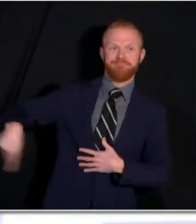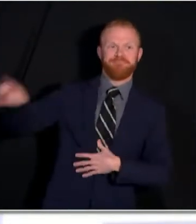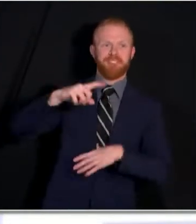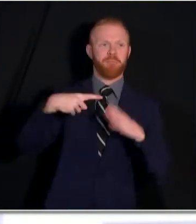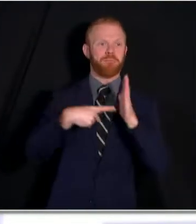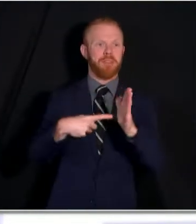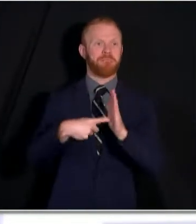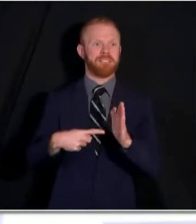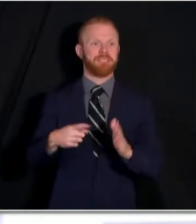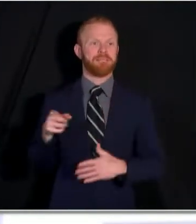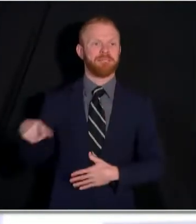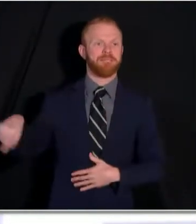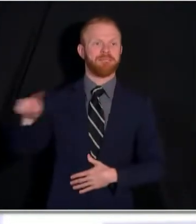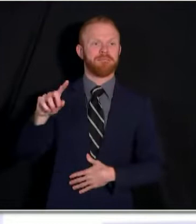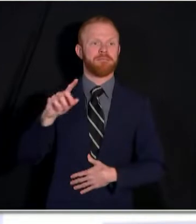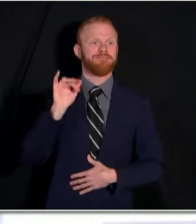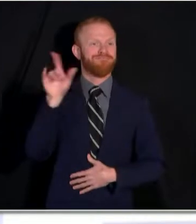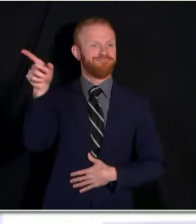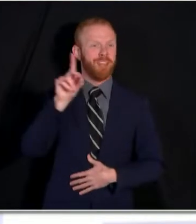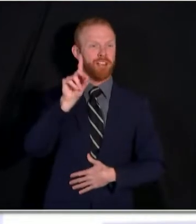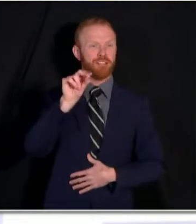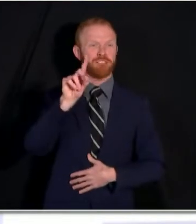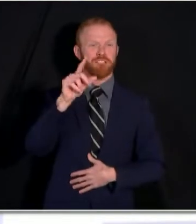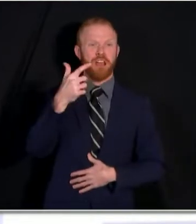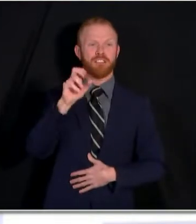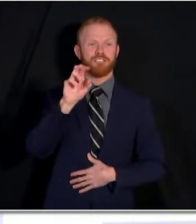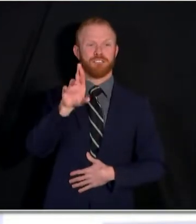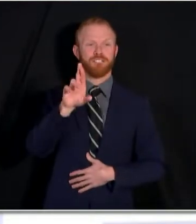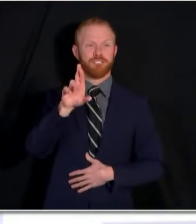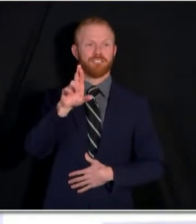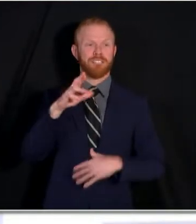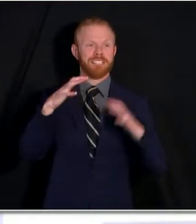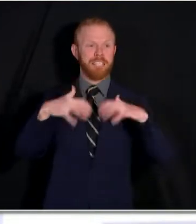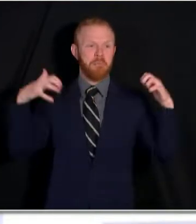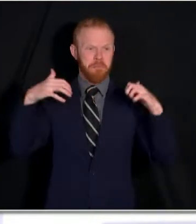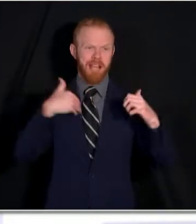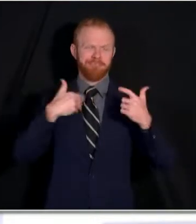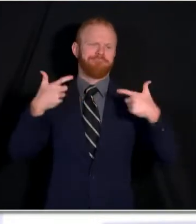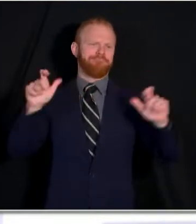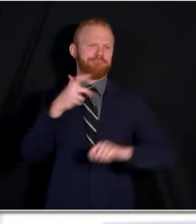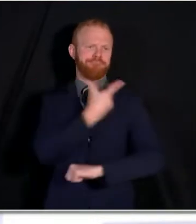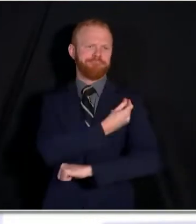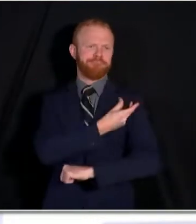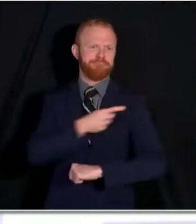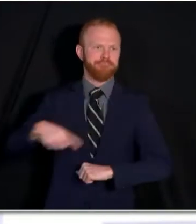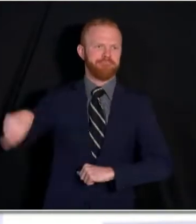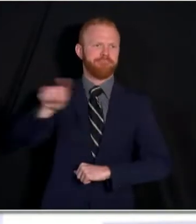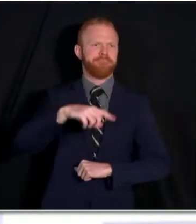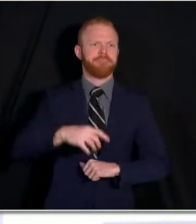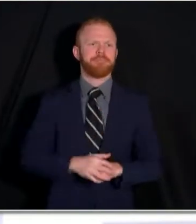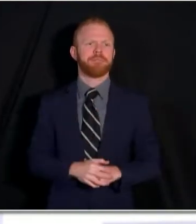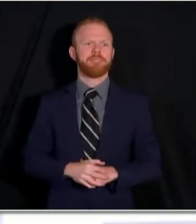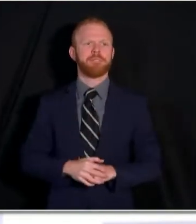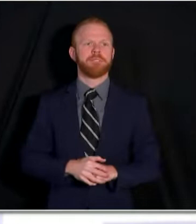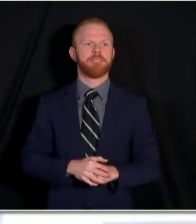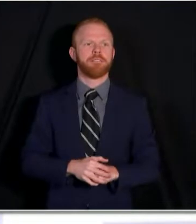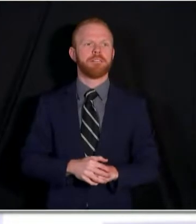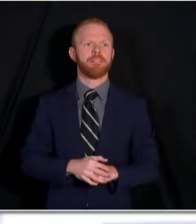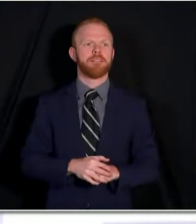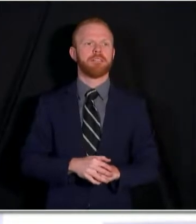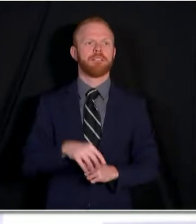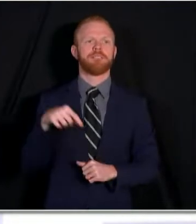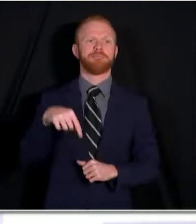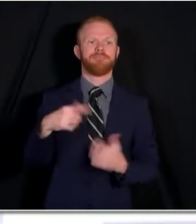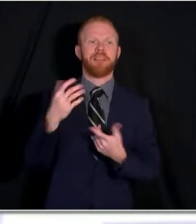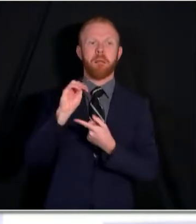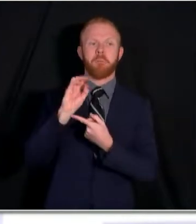what all of those other large mass sites represent. But also, again, these mobile efforts, meeting people